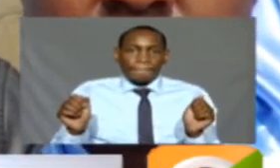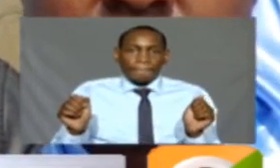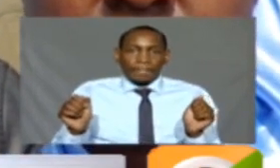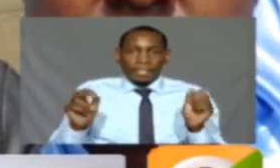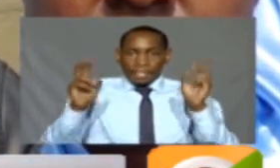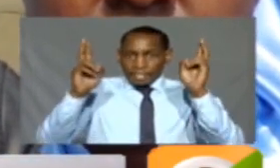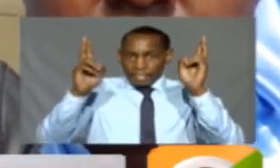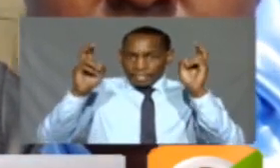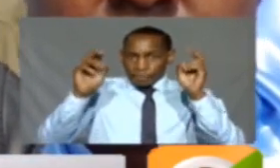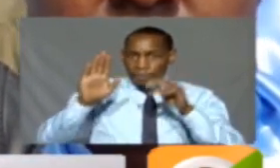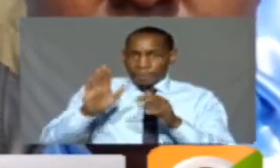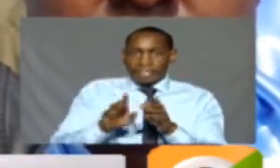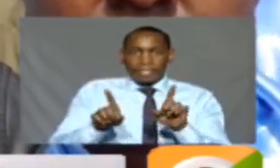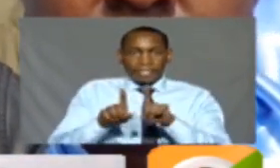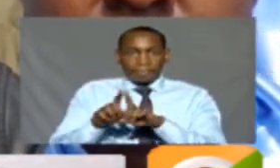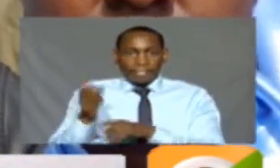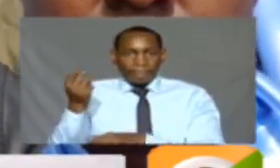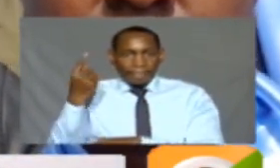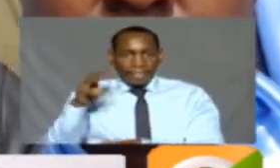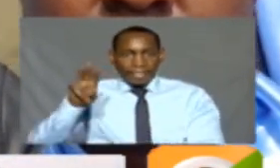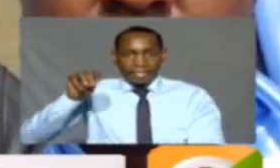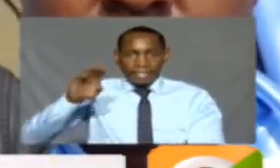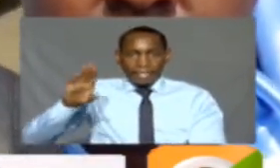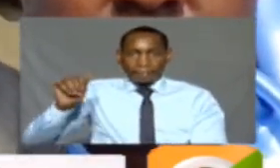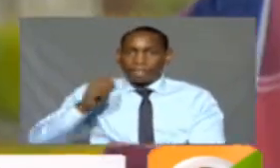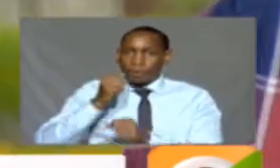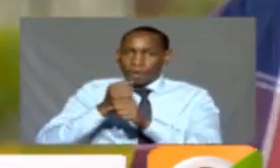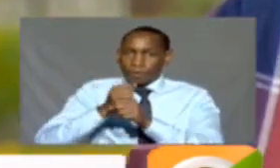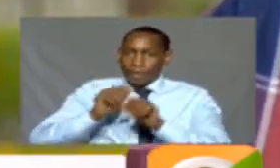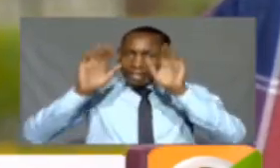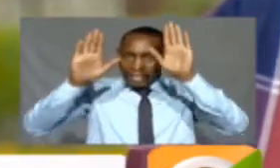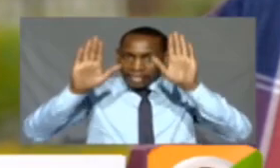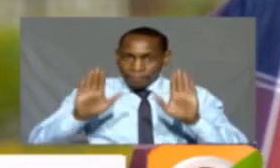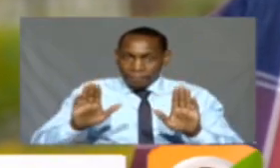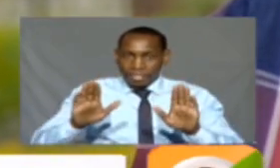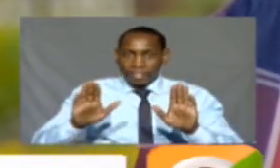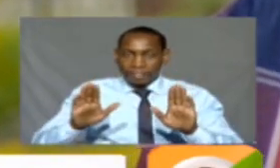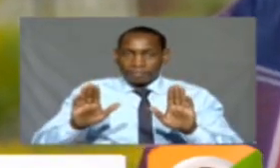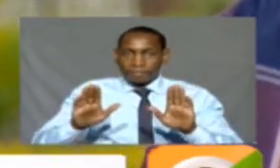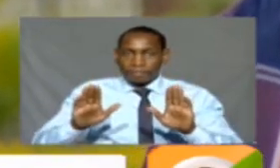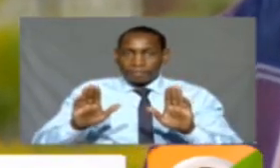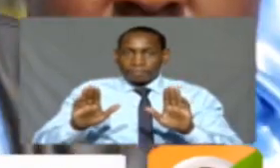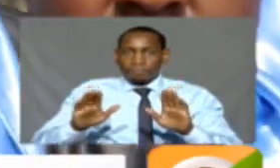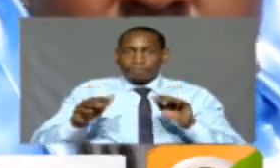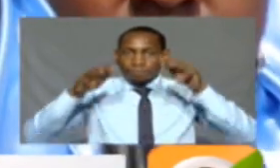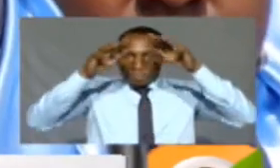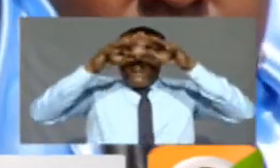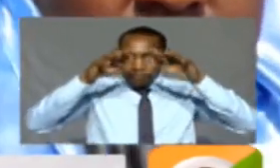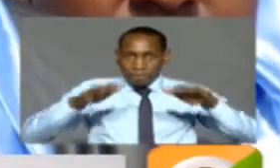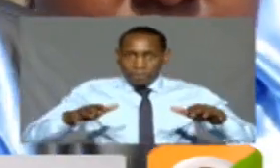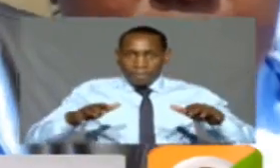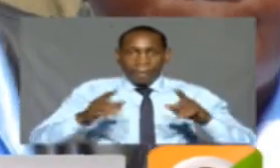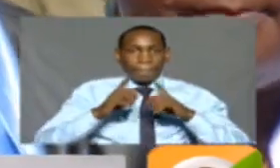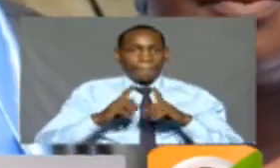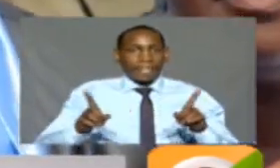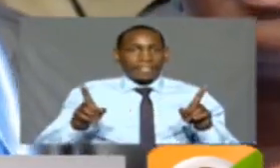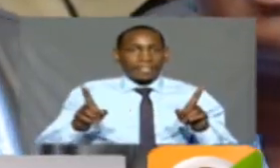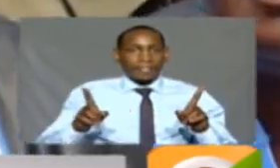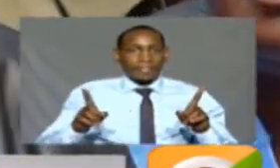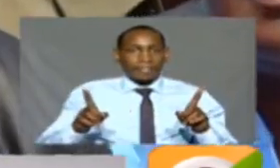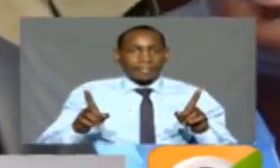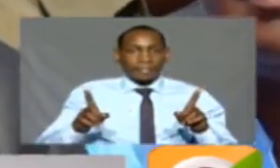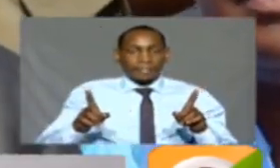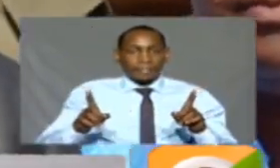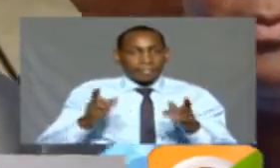mambo haya, na tunaelewa ma MCA wanafanya kazi muhimu zaidi, at least to settle devolution. Lakini